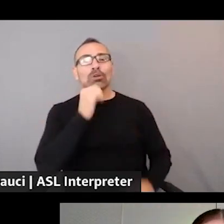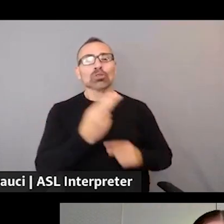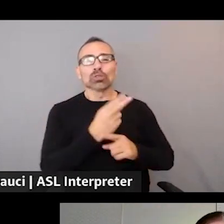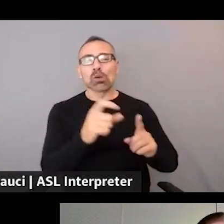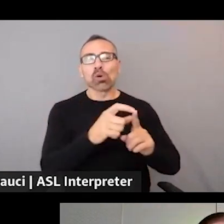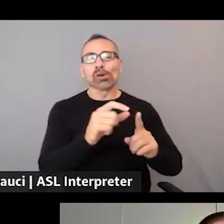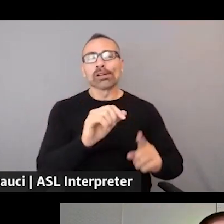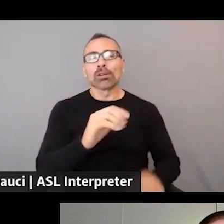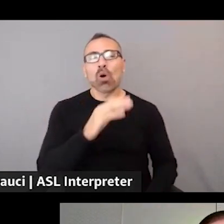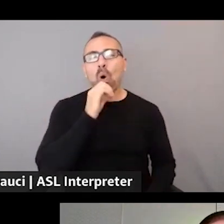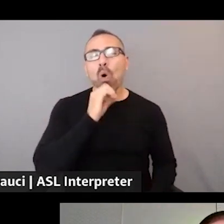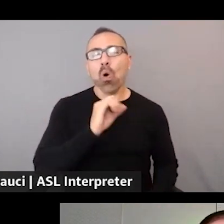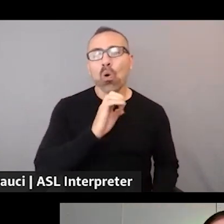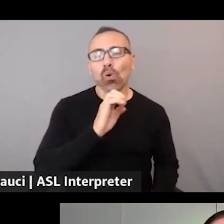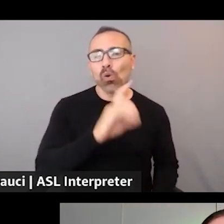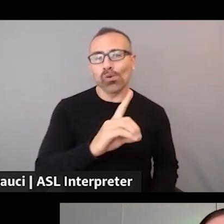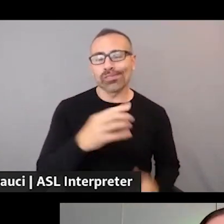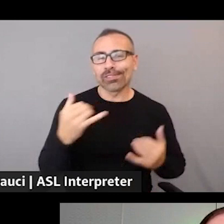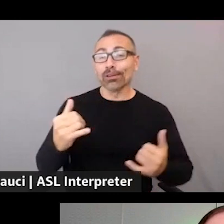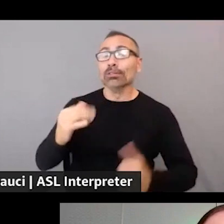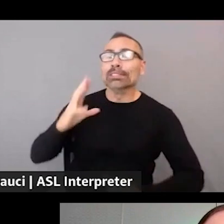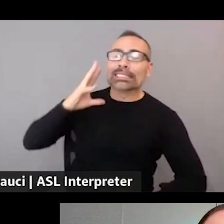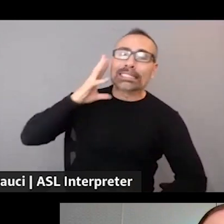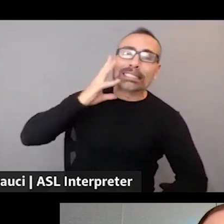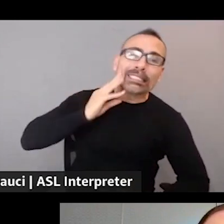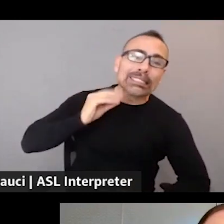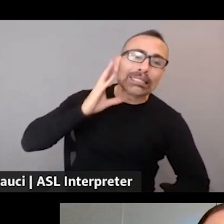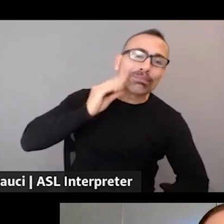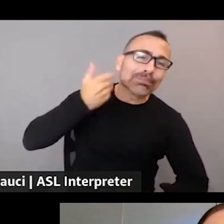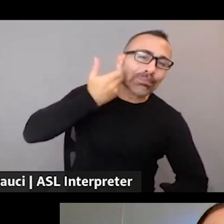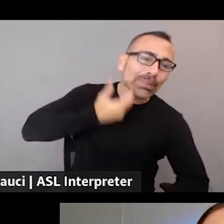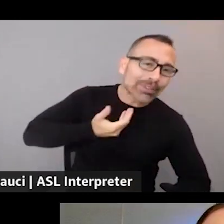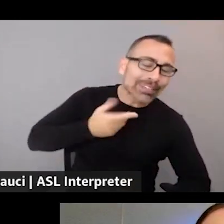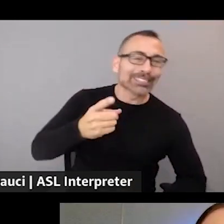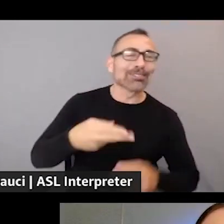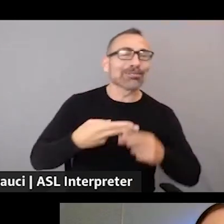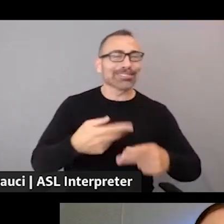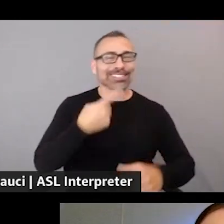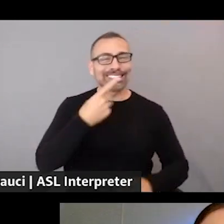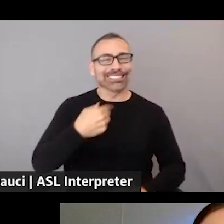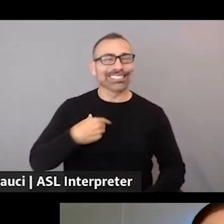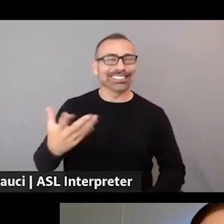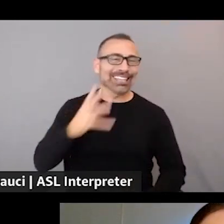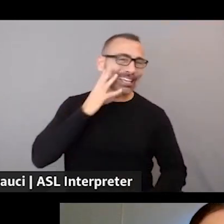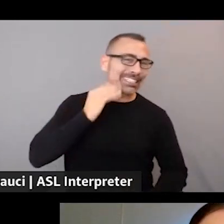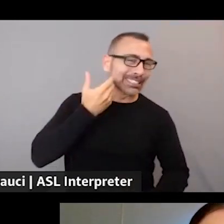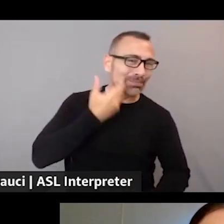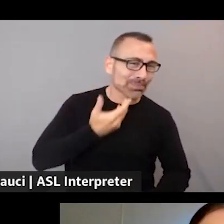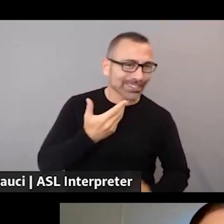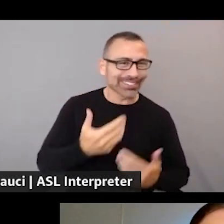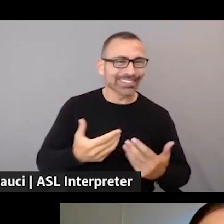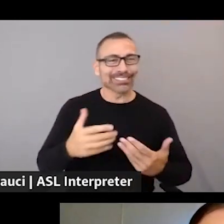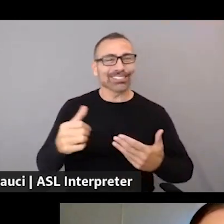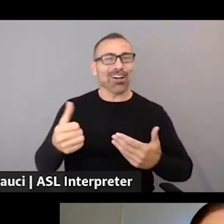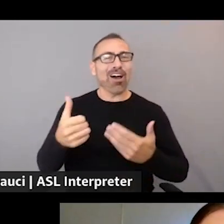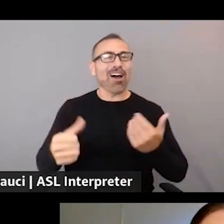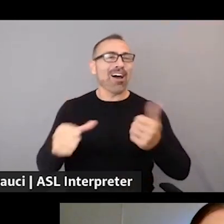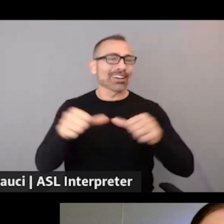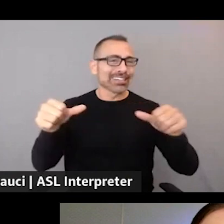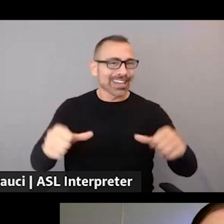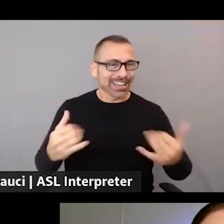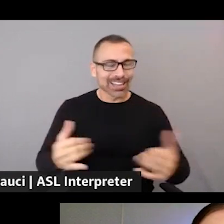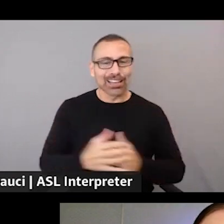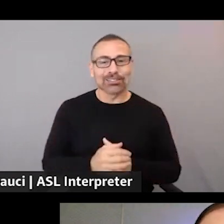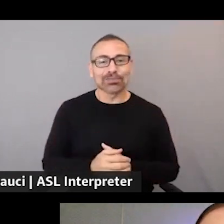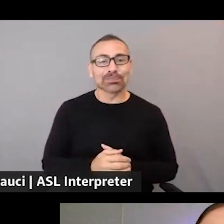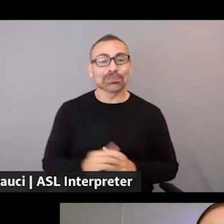That's what I'm going to start saying now. Yes. We're going to be going through part of our show. Should we head into